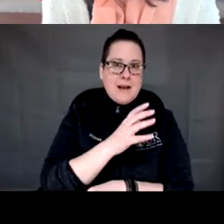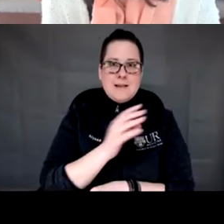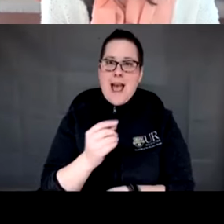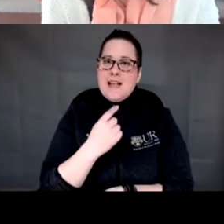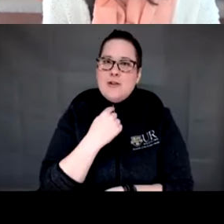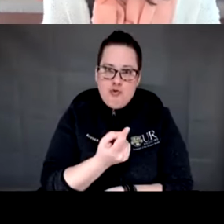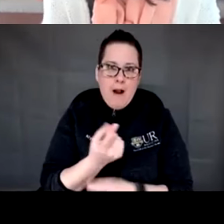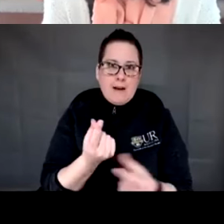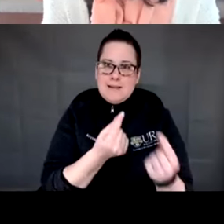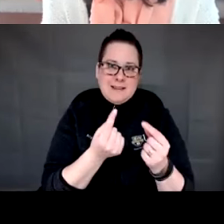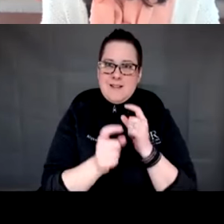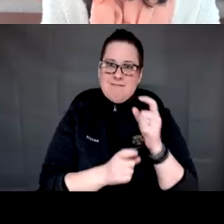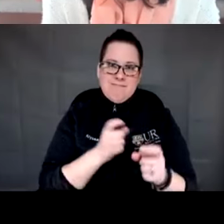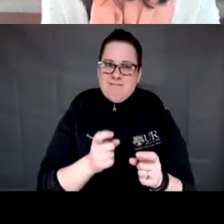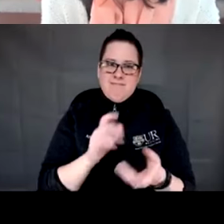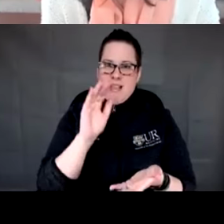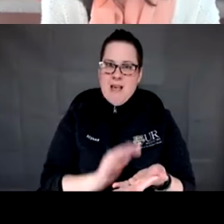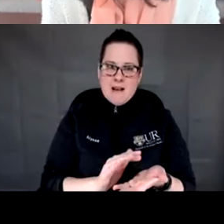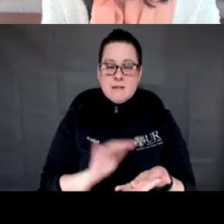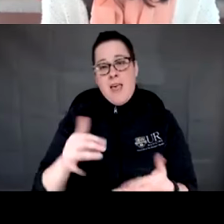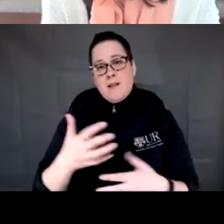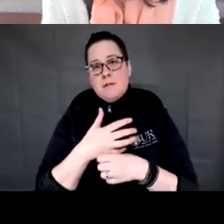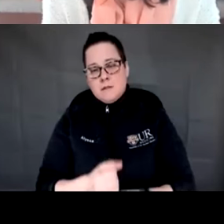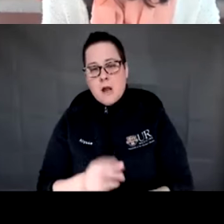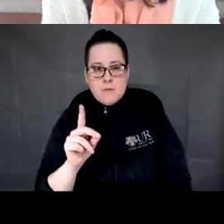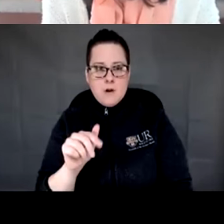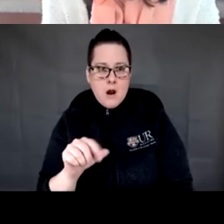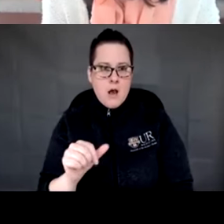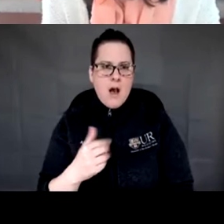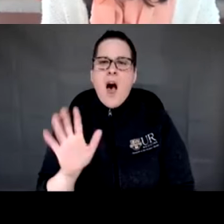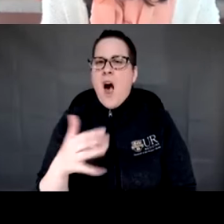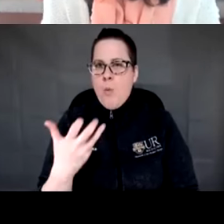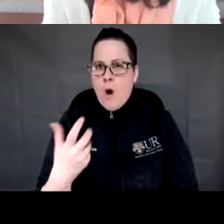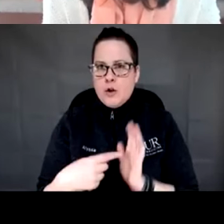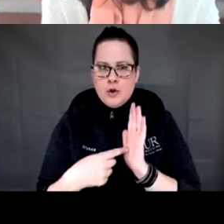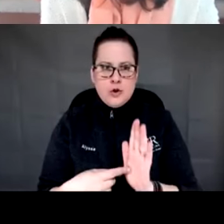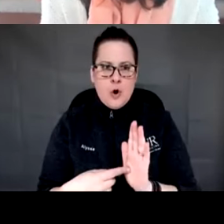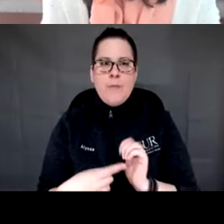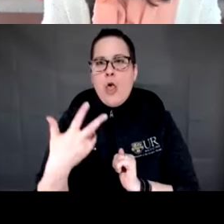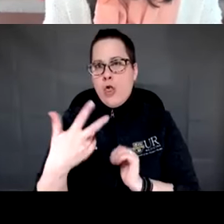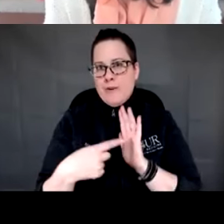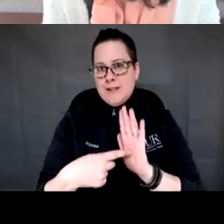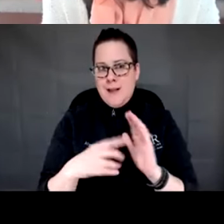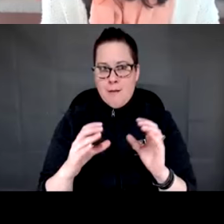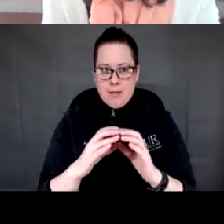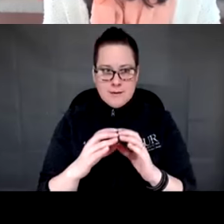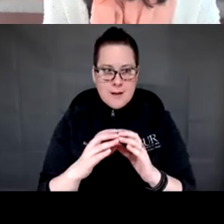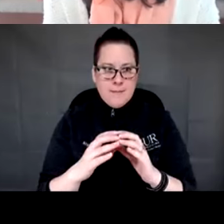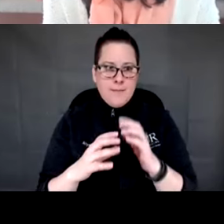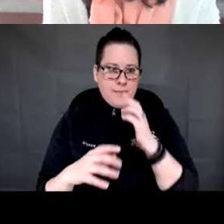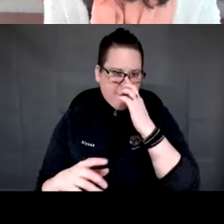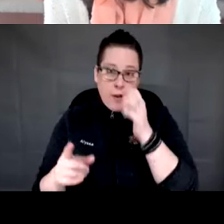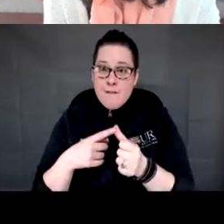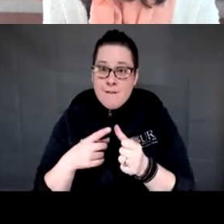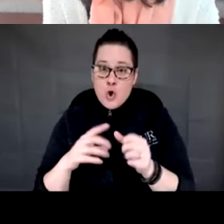smaller contribution. That's the summary of the data. And I think I just want to show 3 example cells. Okay, so this is the first